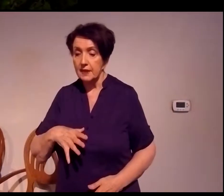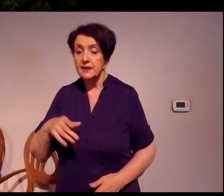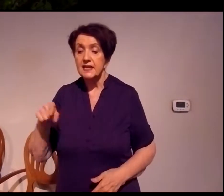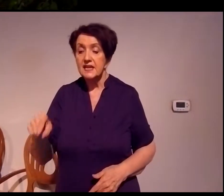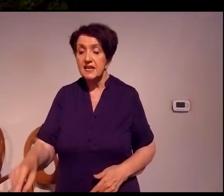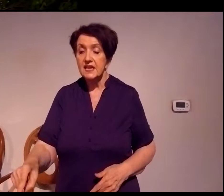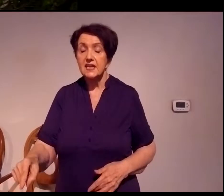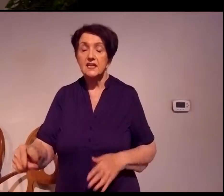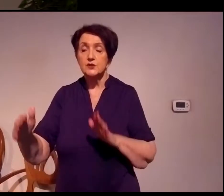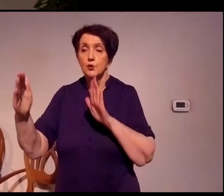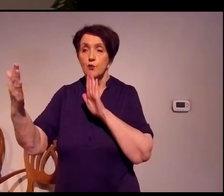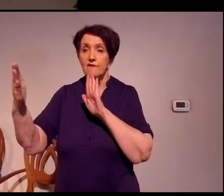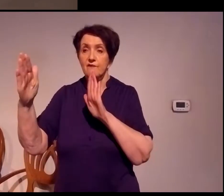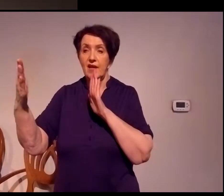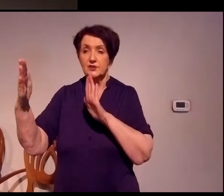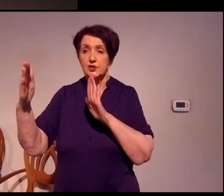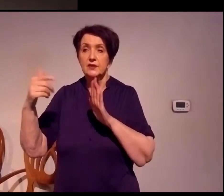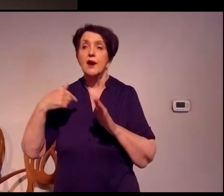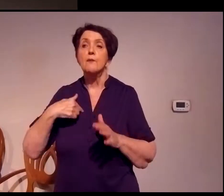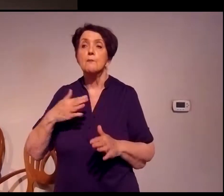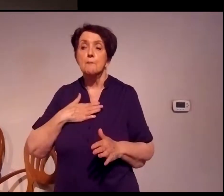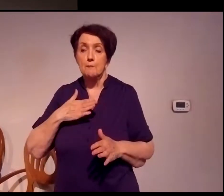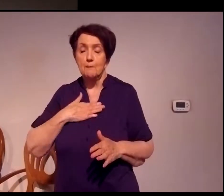shifting consciousness, people.